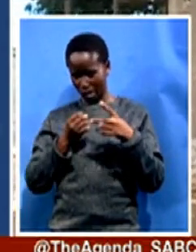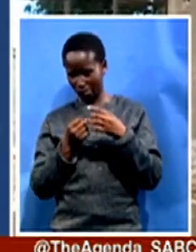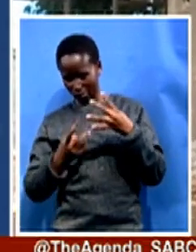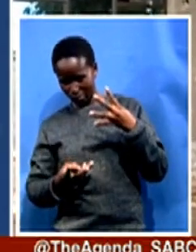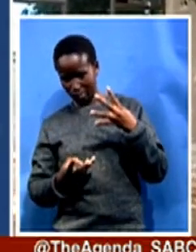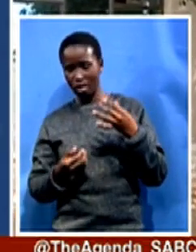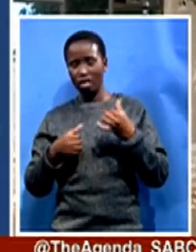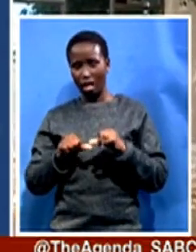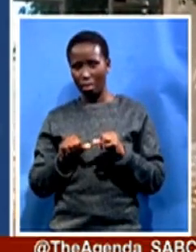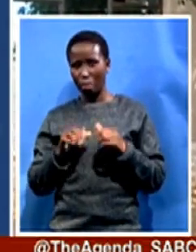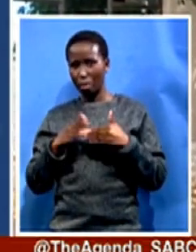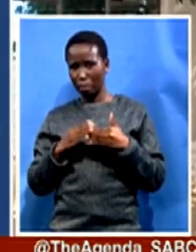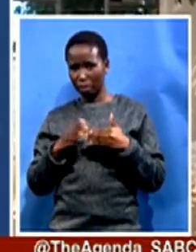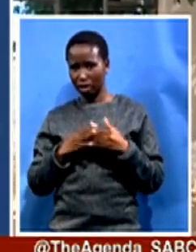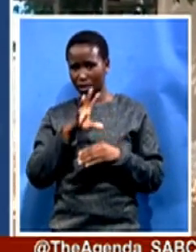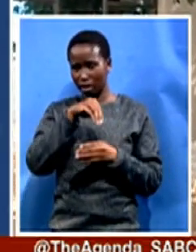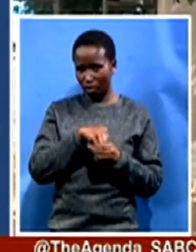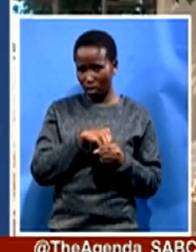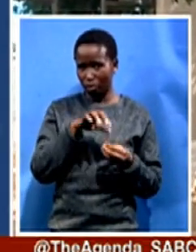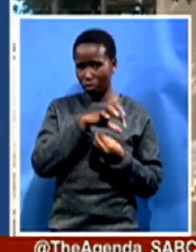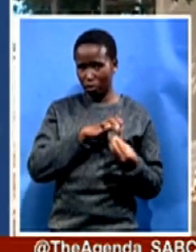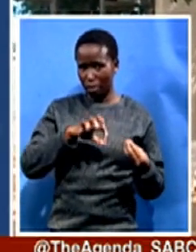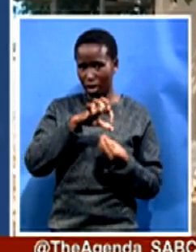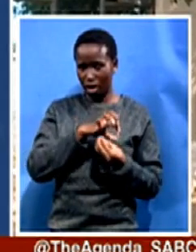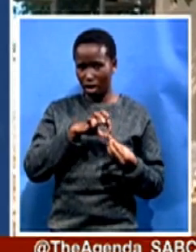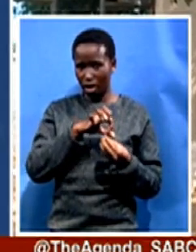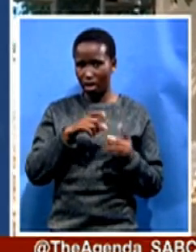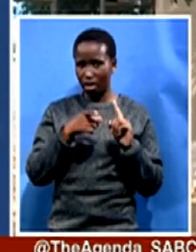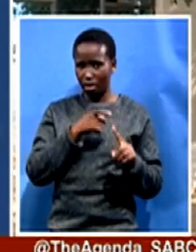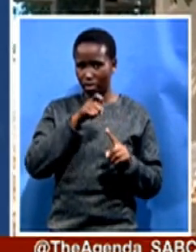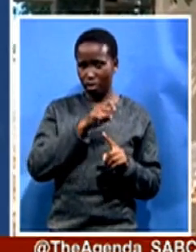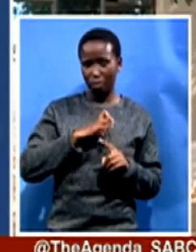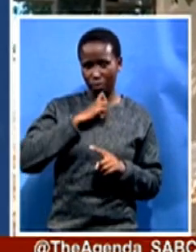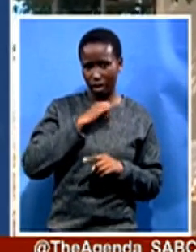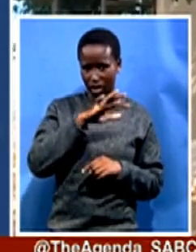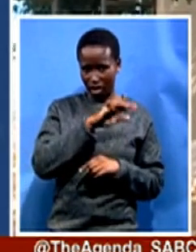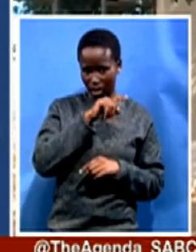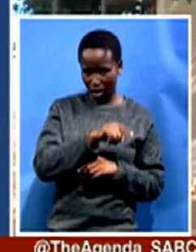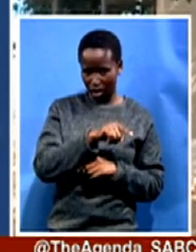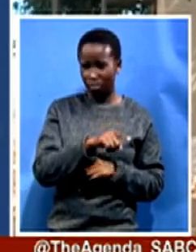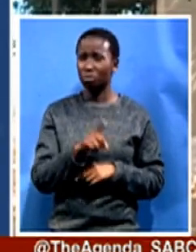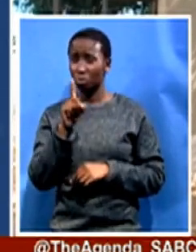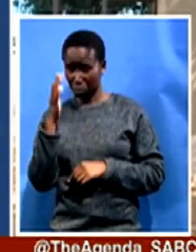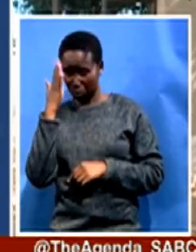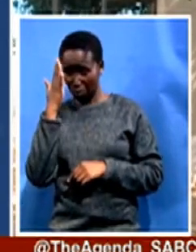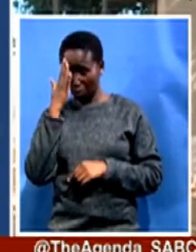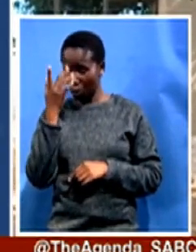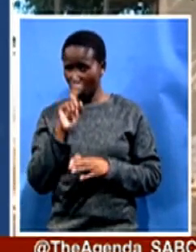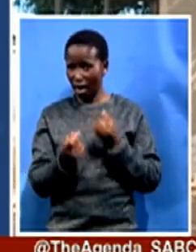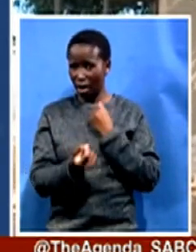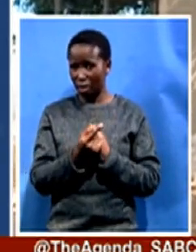Umdeni Wesilo. Do we know what prompted the Queen to feel that